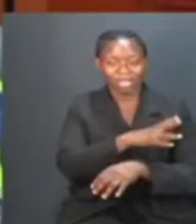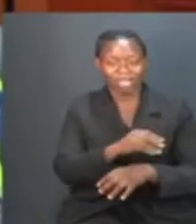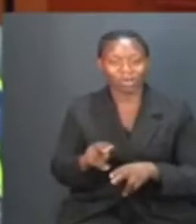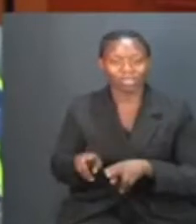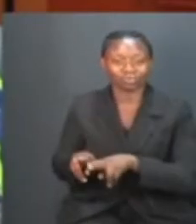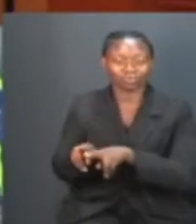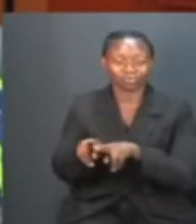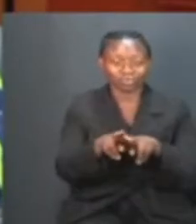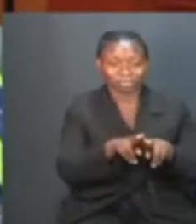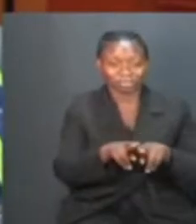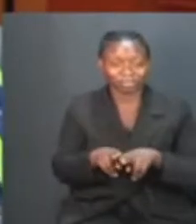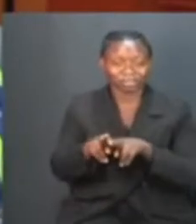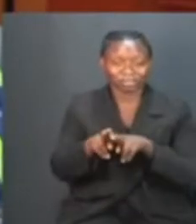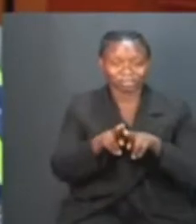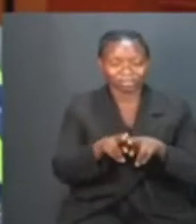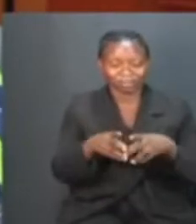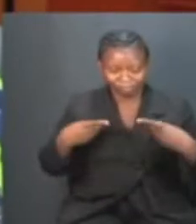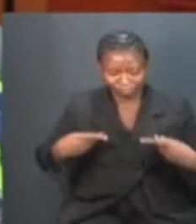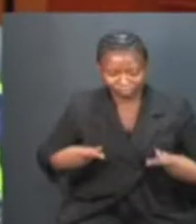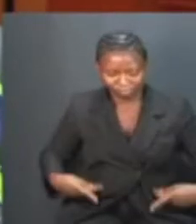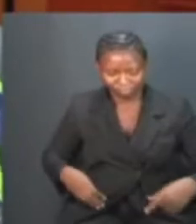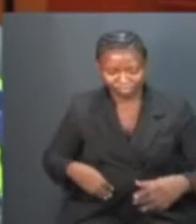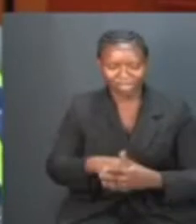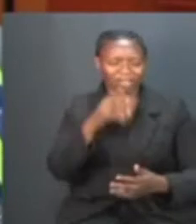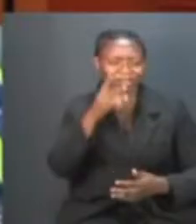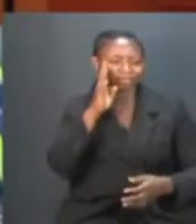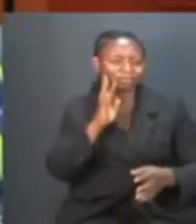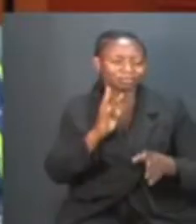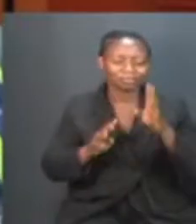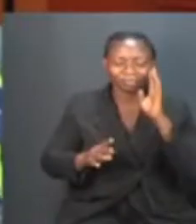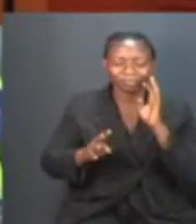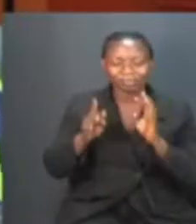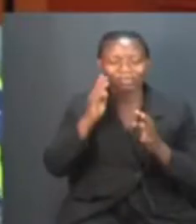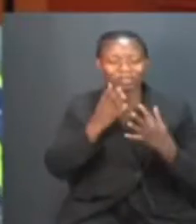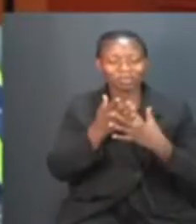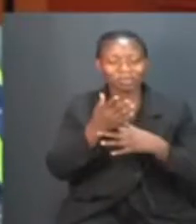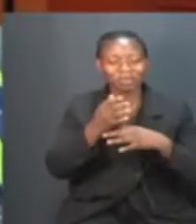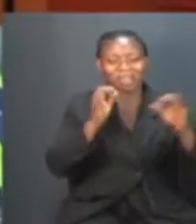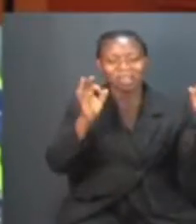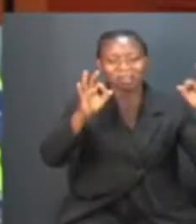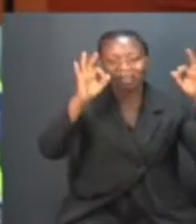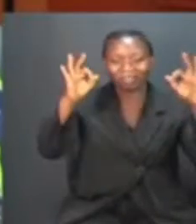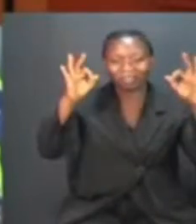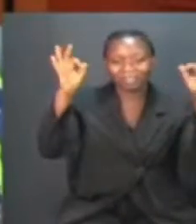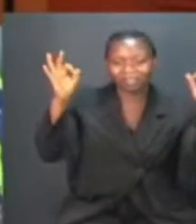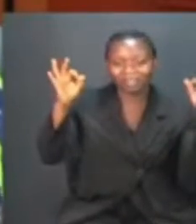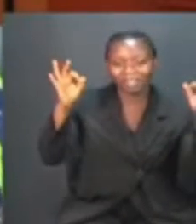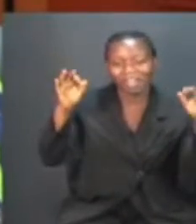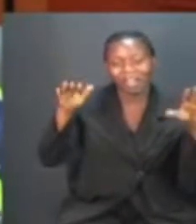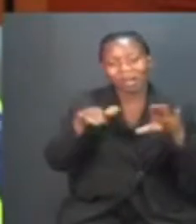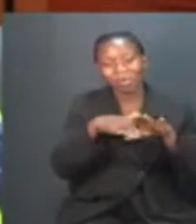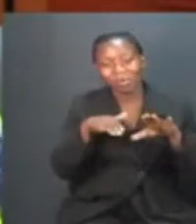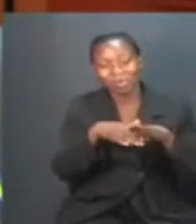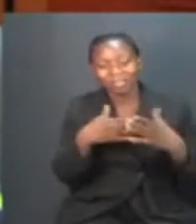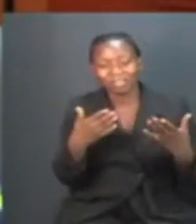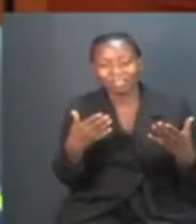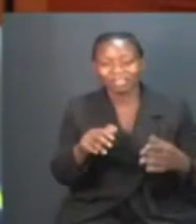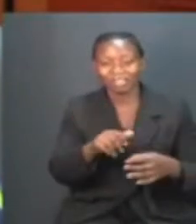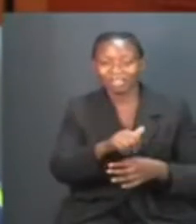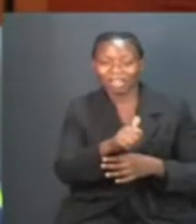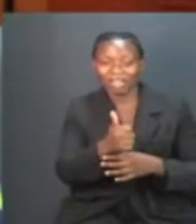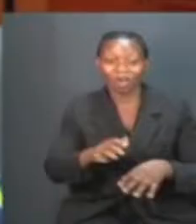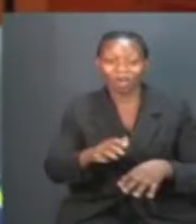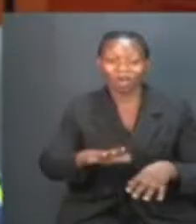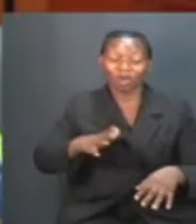unity. It is worn in colorful displays during festivals, weddings, funerals, and